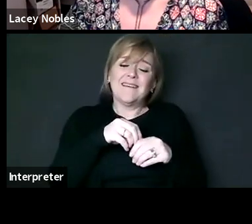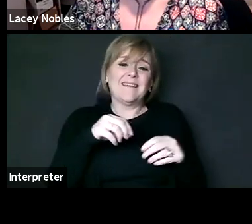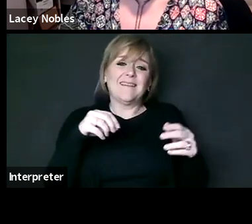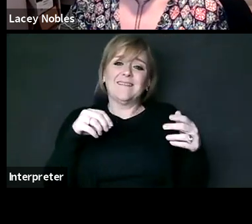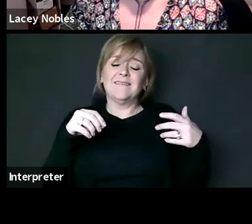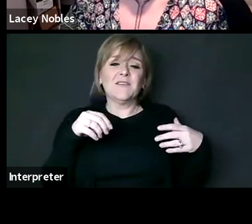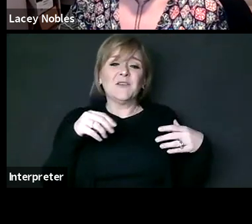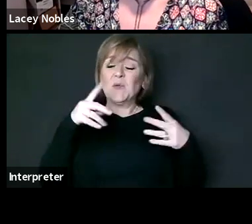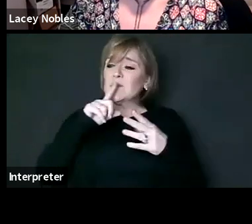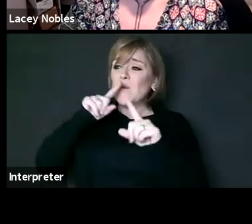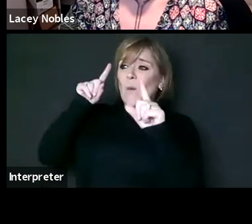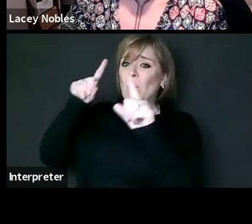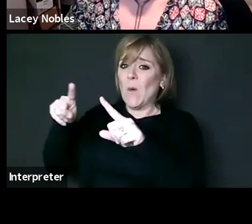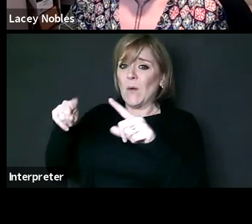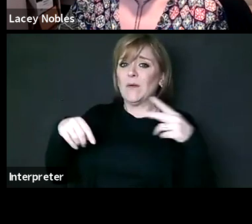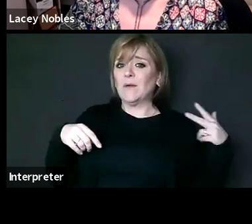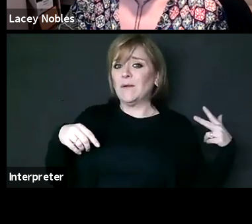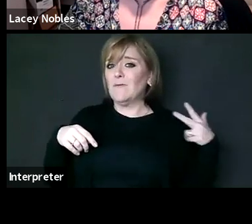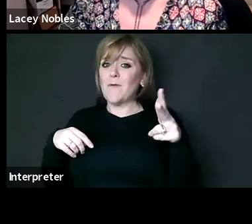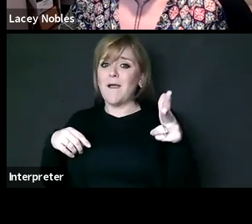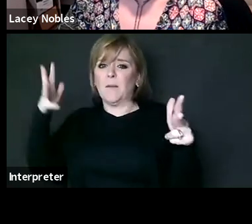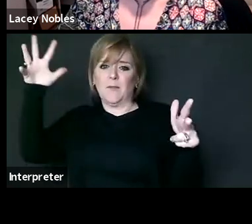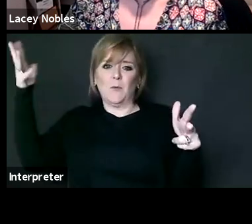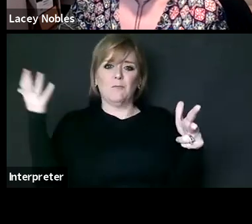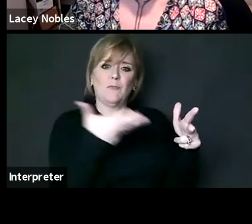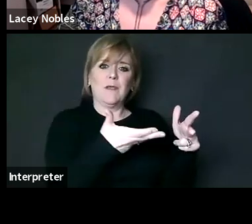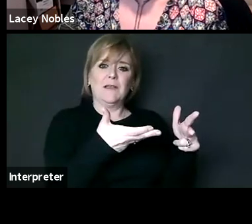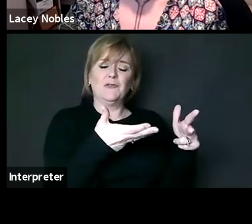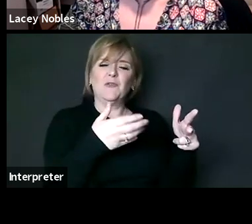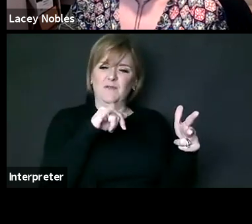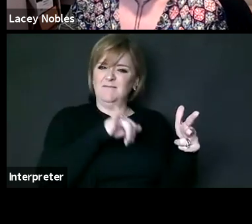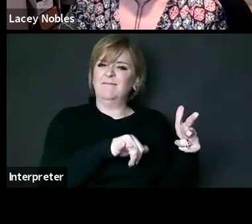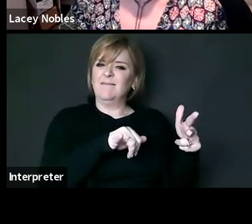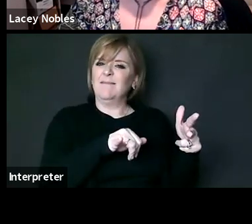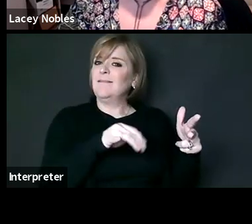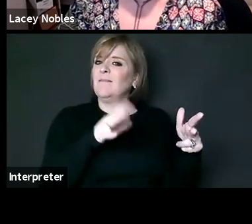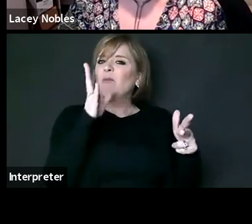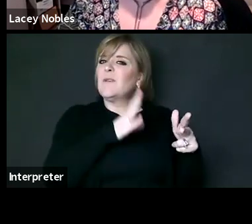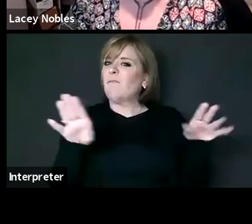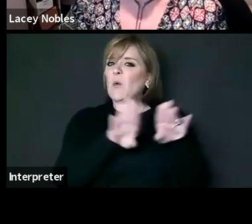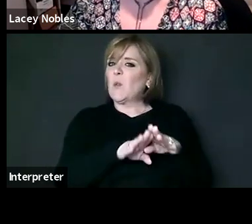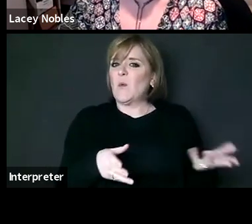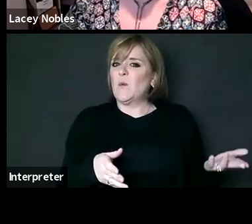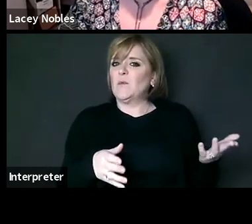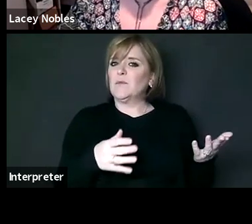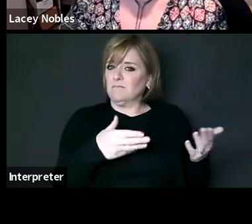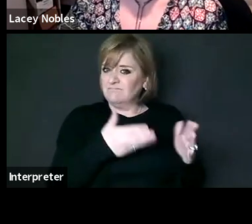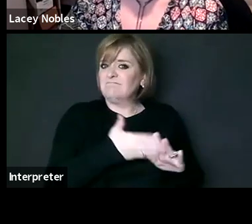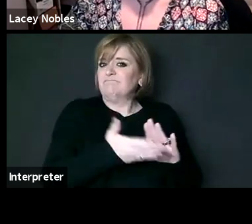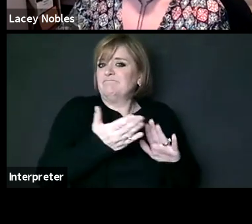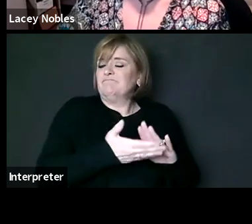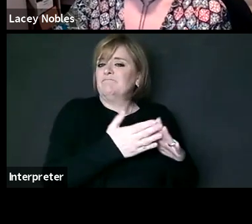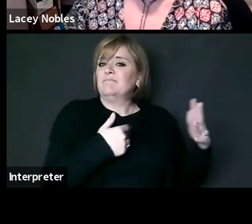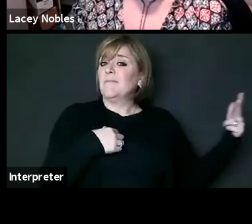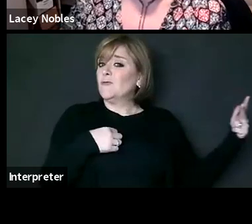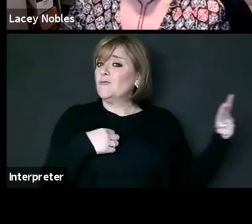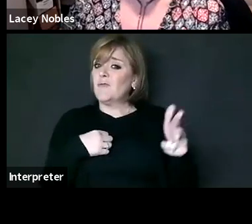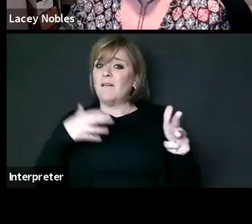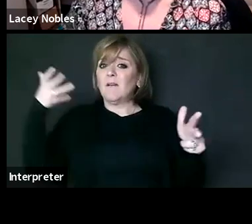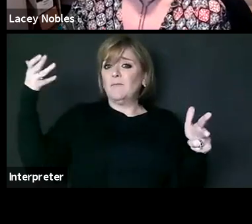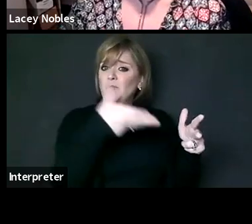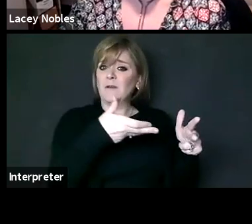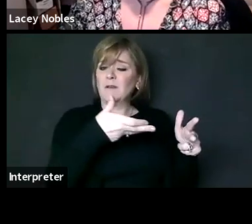retail from day one. Our non-essential retail was never closed in that regard. We've encouraged them to do business